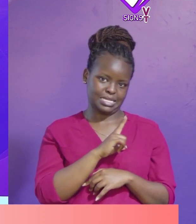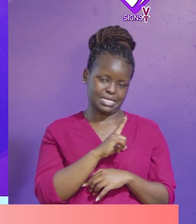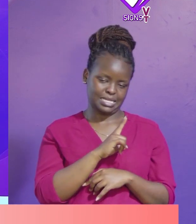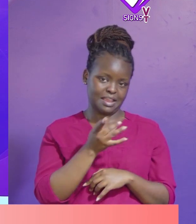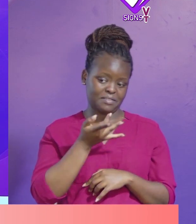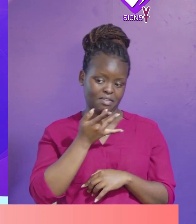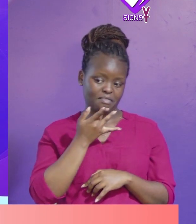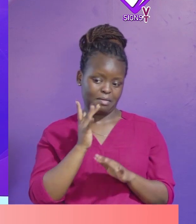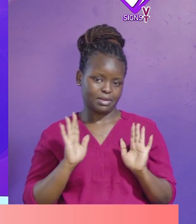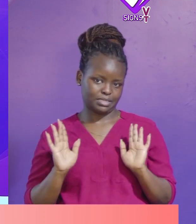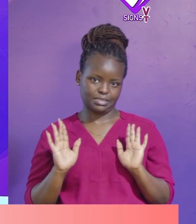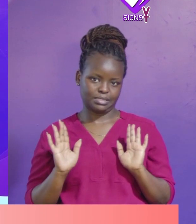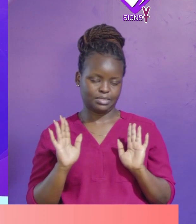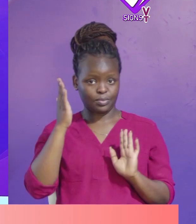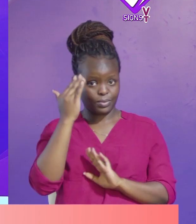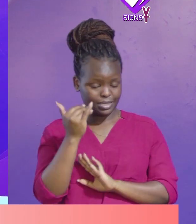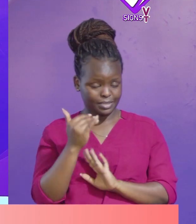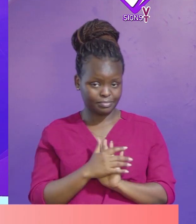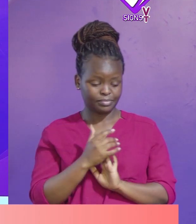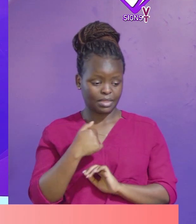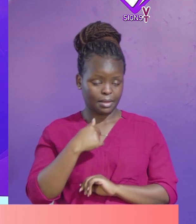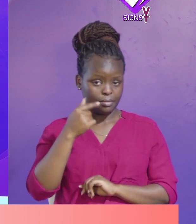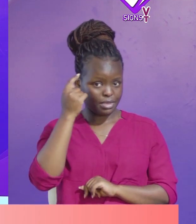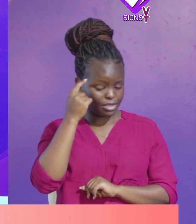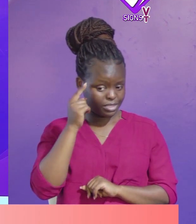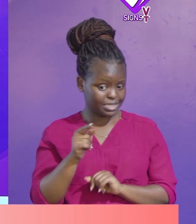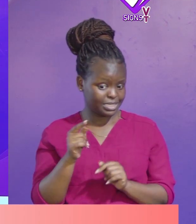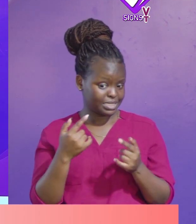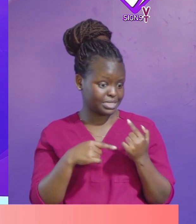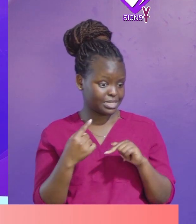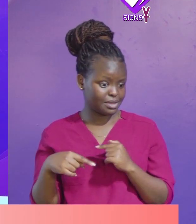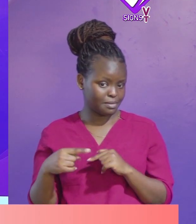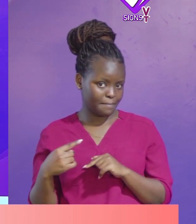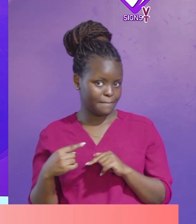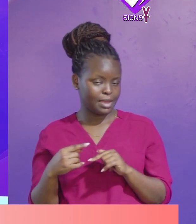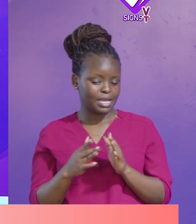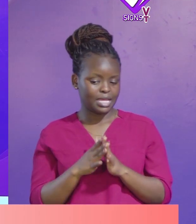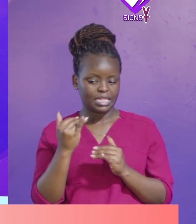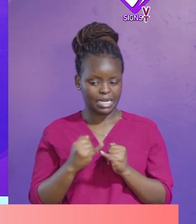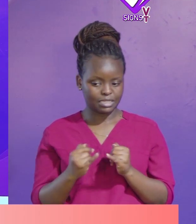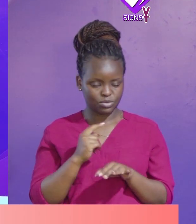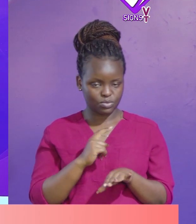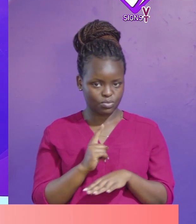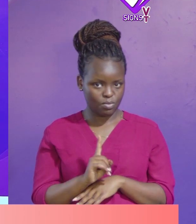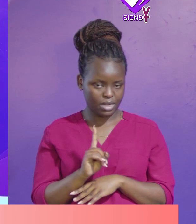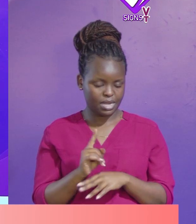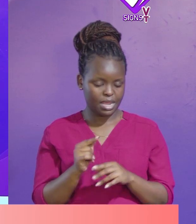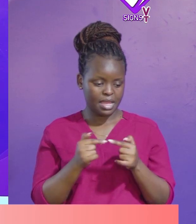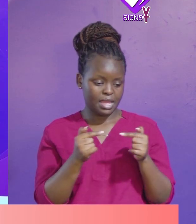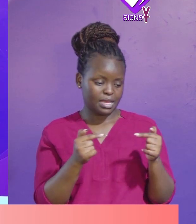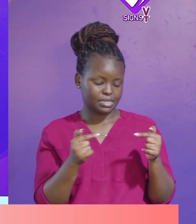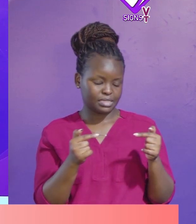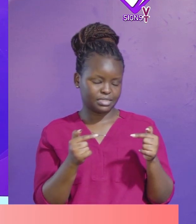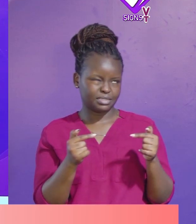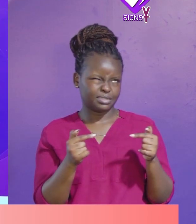favored to win, because I thought this game and the last game they played against,